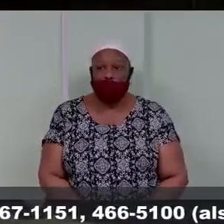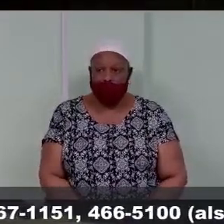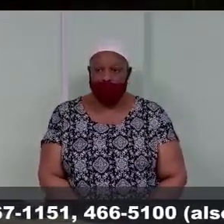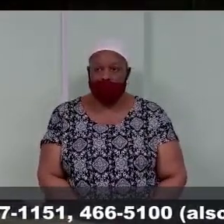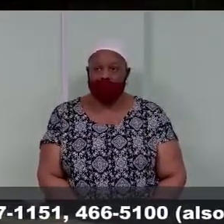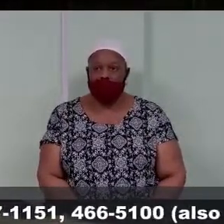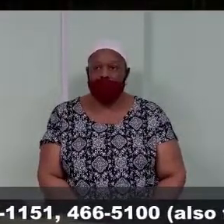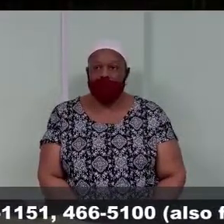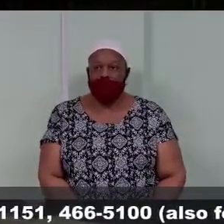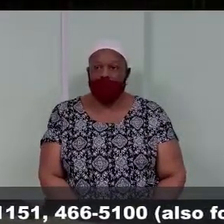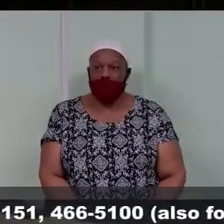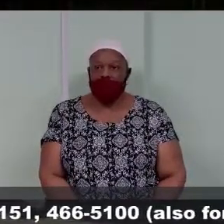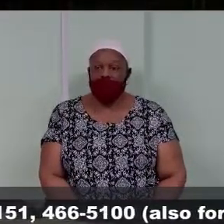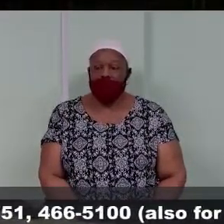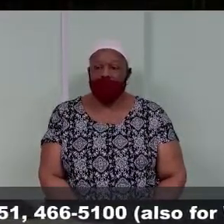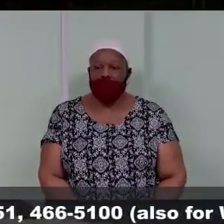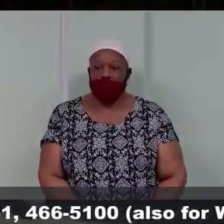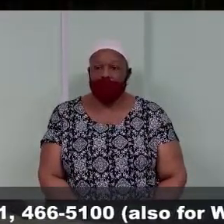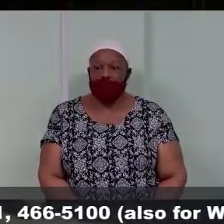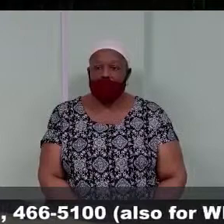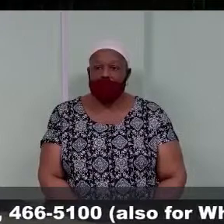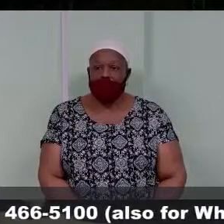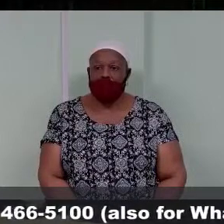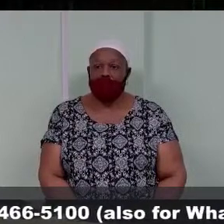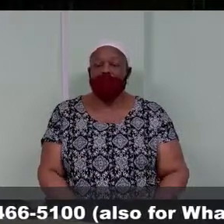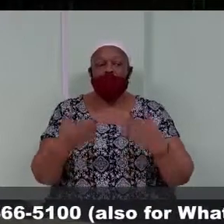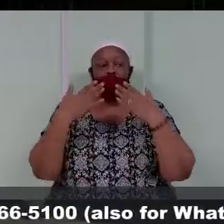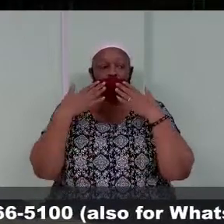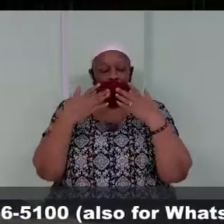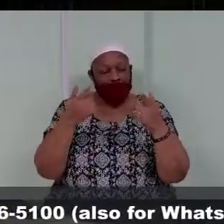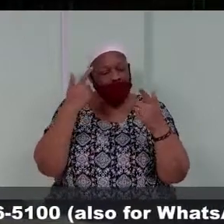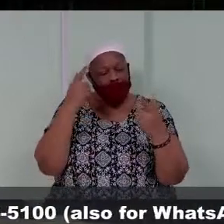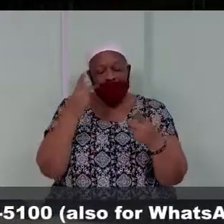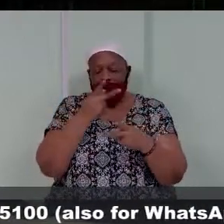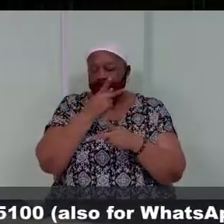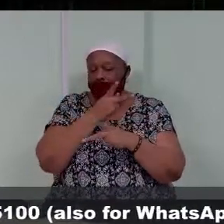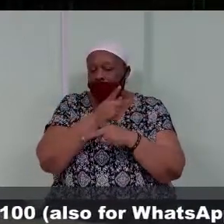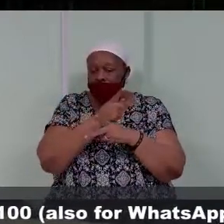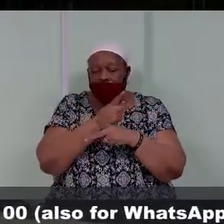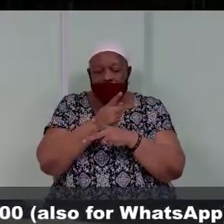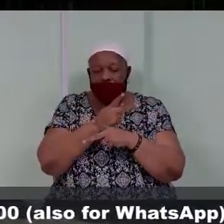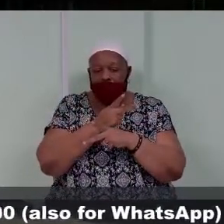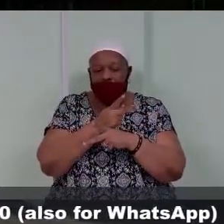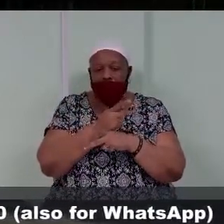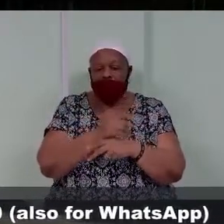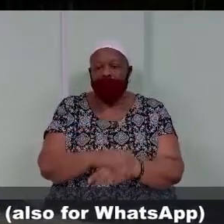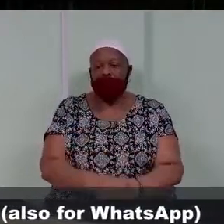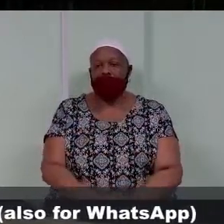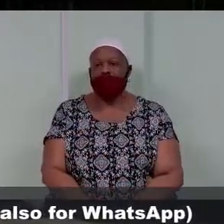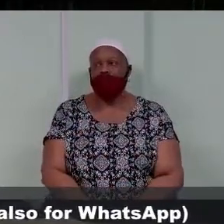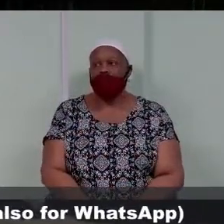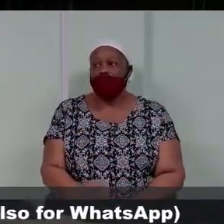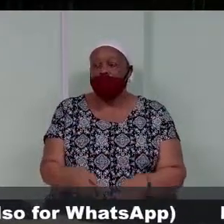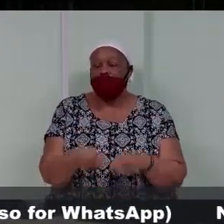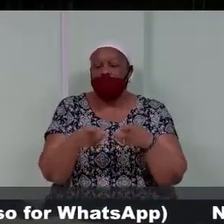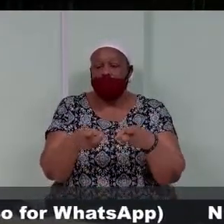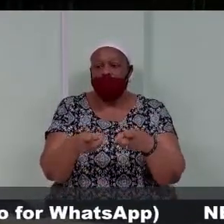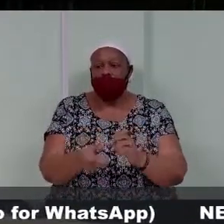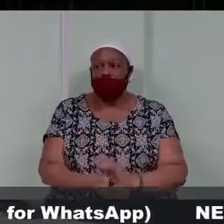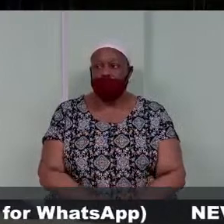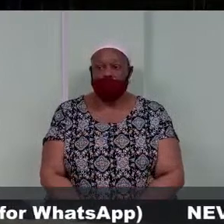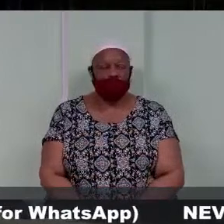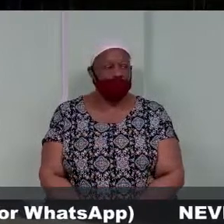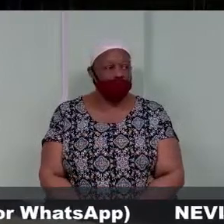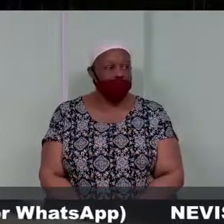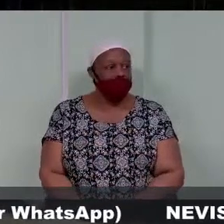Thank you very much for your kind donation, Mr. Amory. I